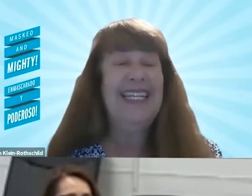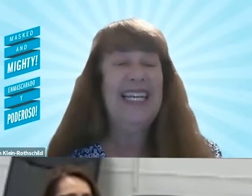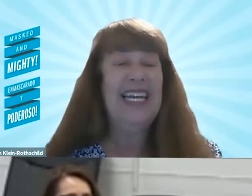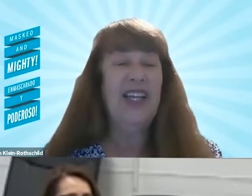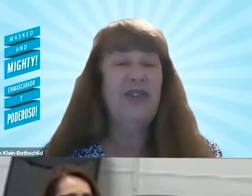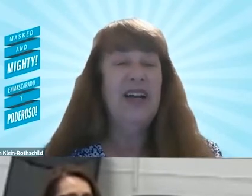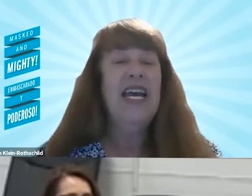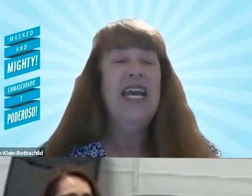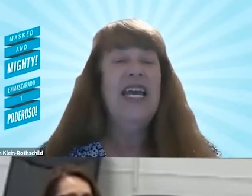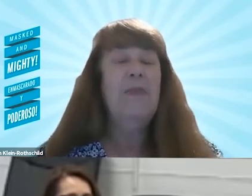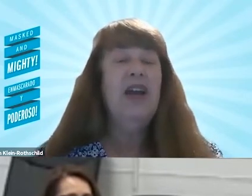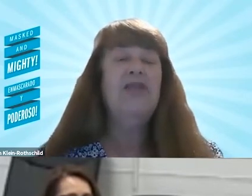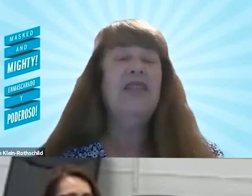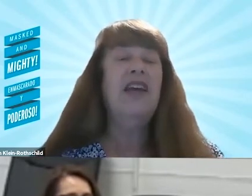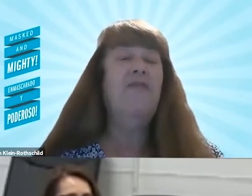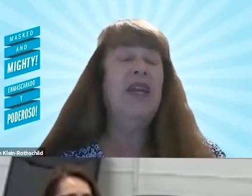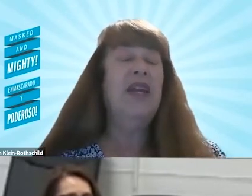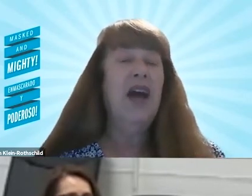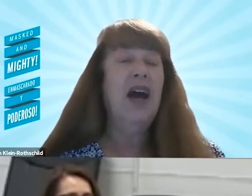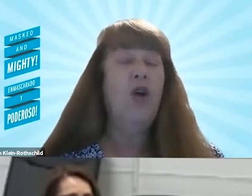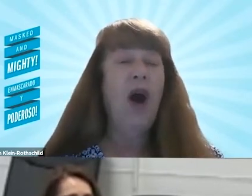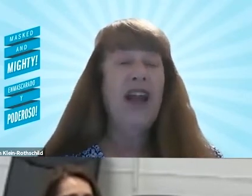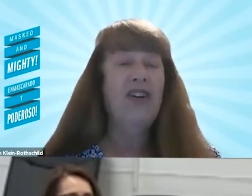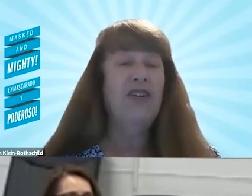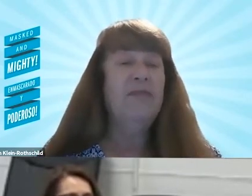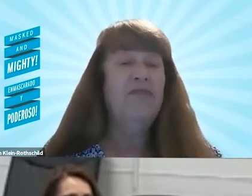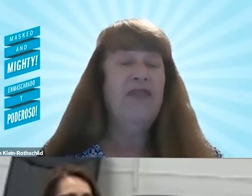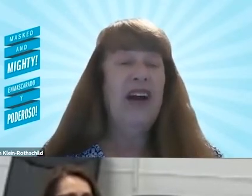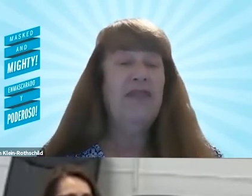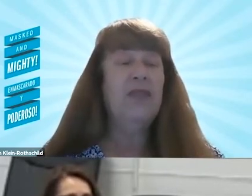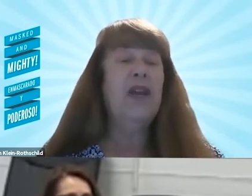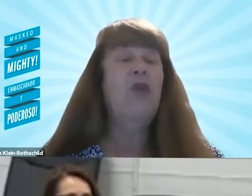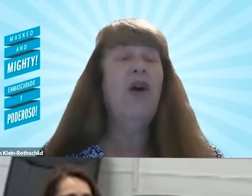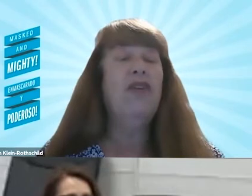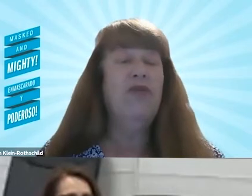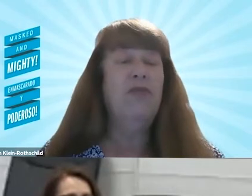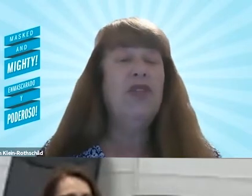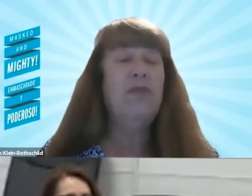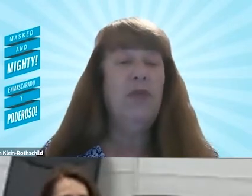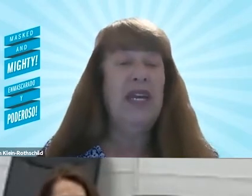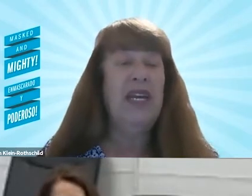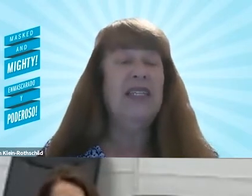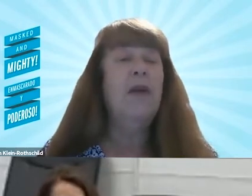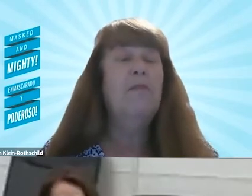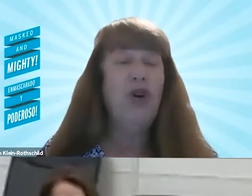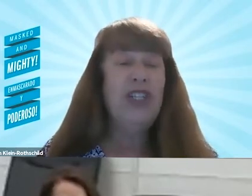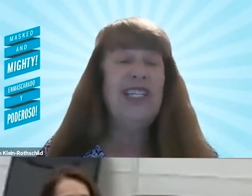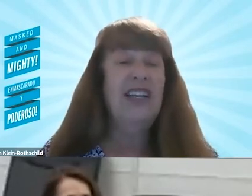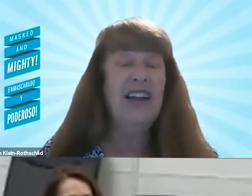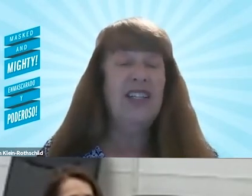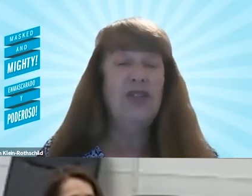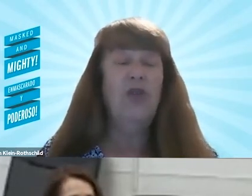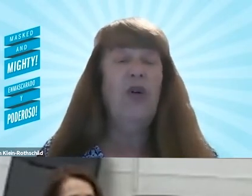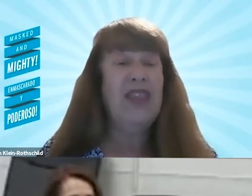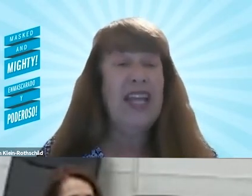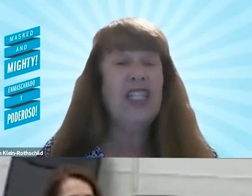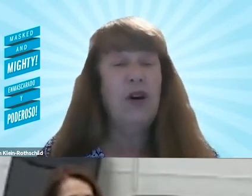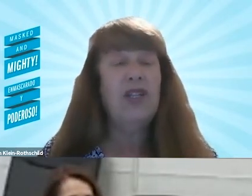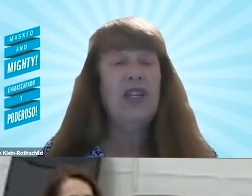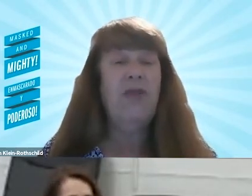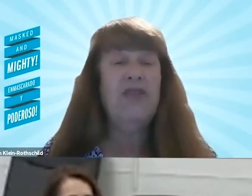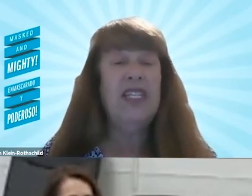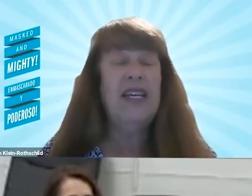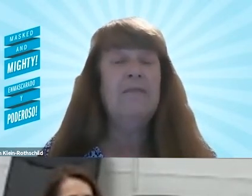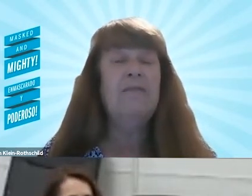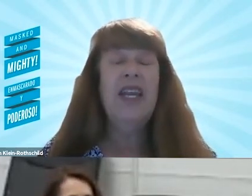been linked together. It appears that they've been acquired. The virus has been acquired through multiple means, mostly not at school. And that's